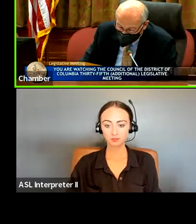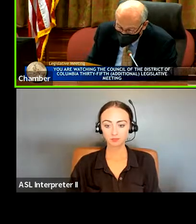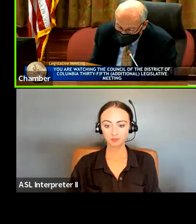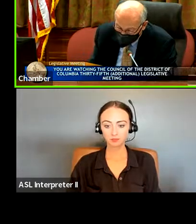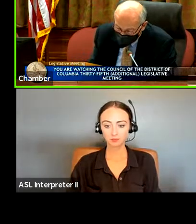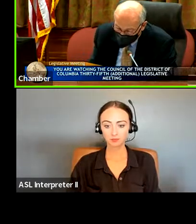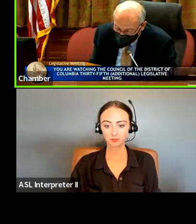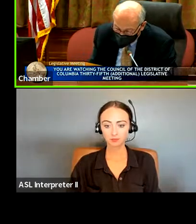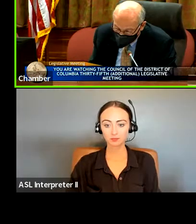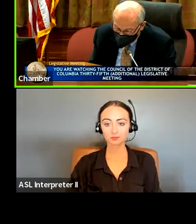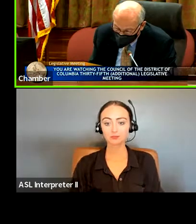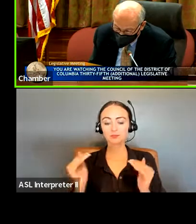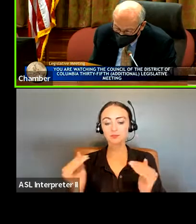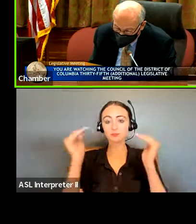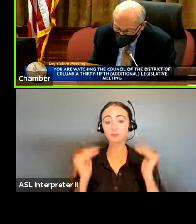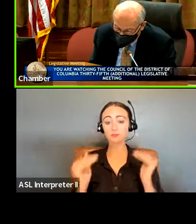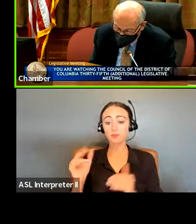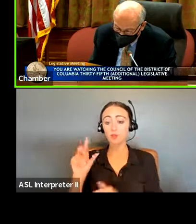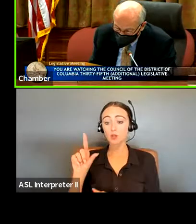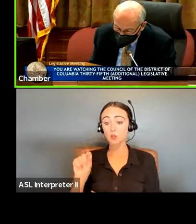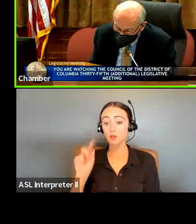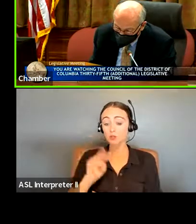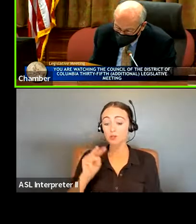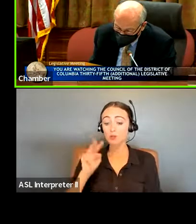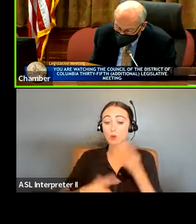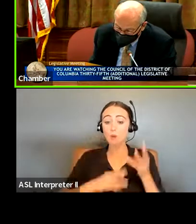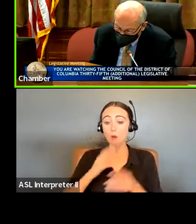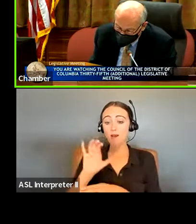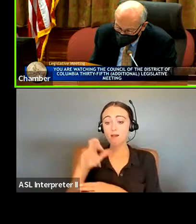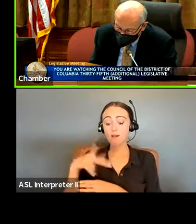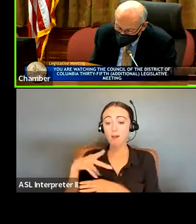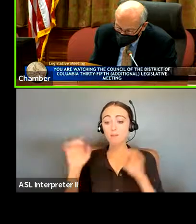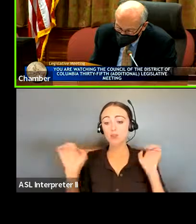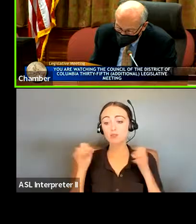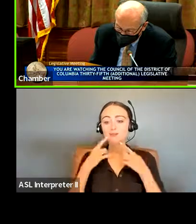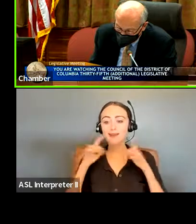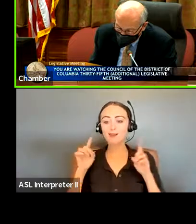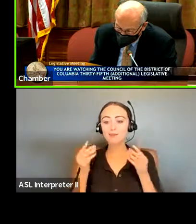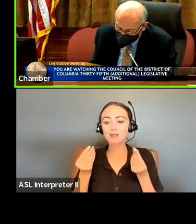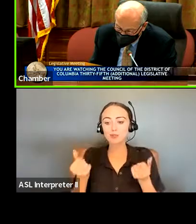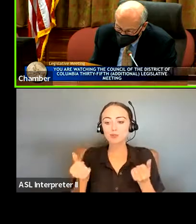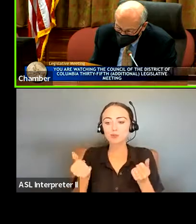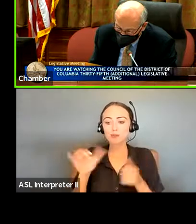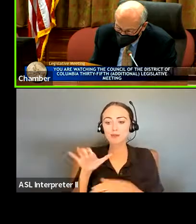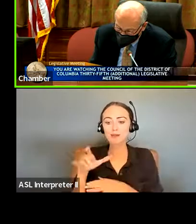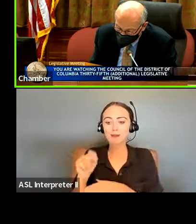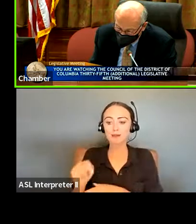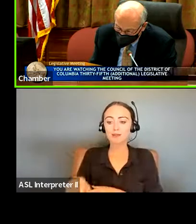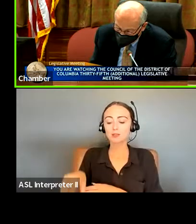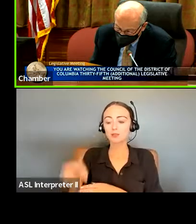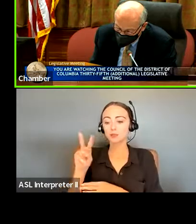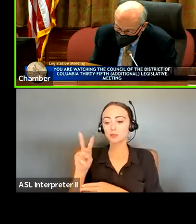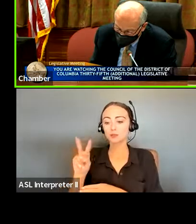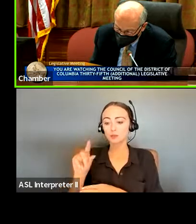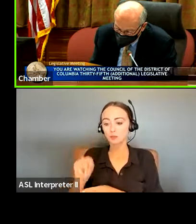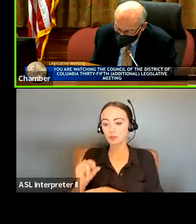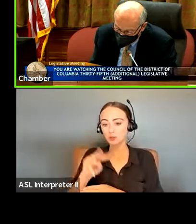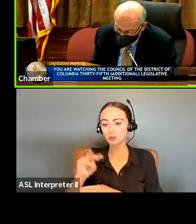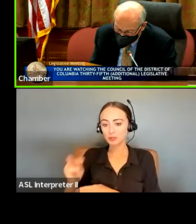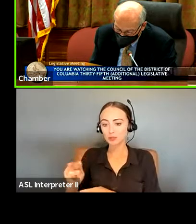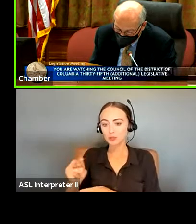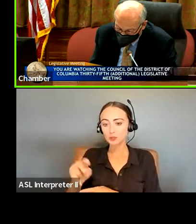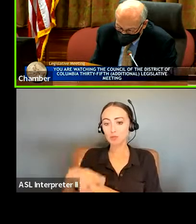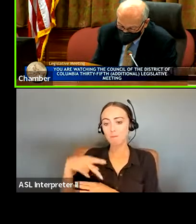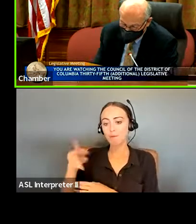The next measure is the 2022 World Cup Emergency Declaration Resolution of 2022, PR 24-915.